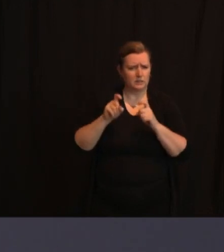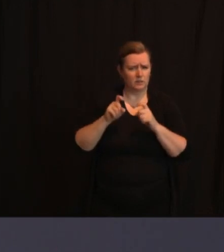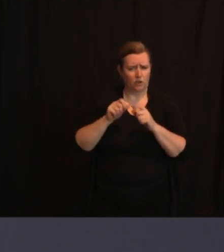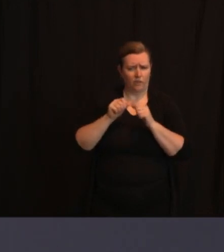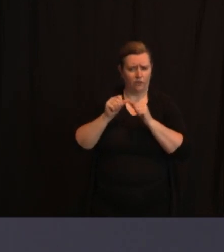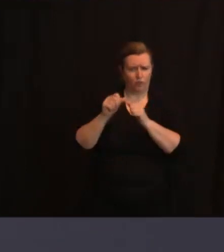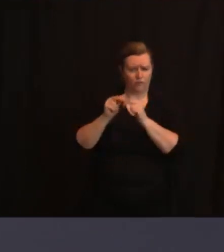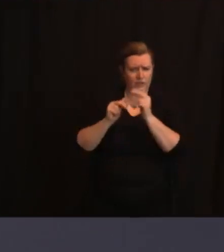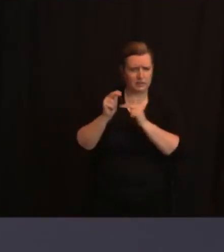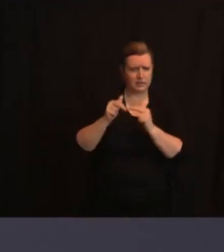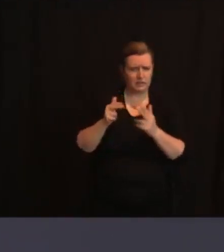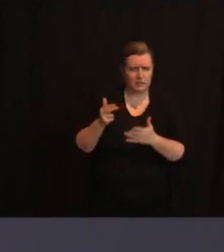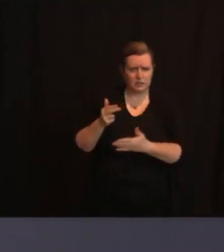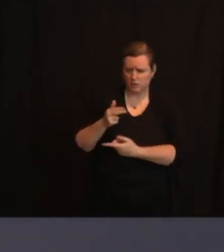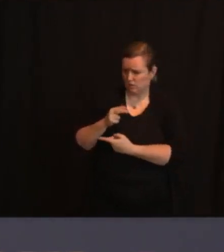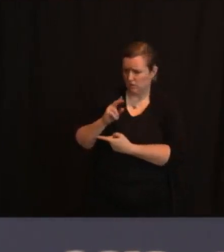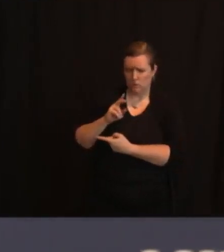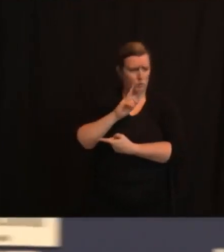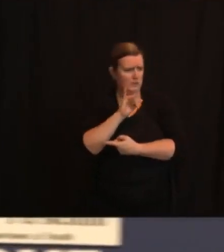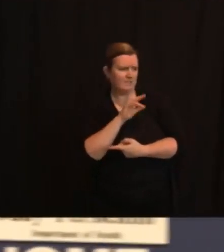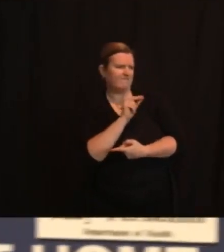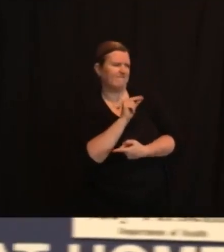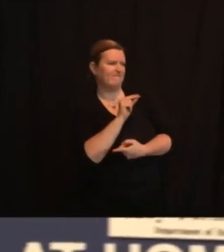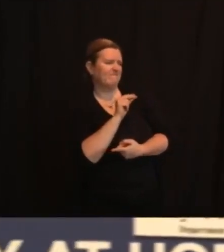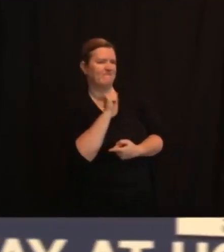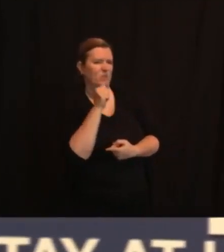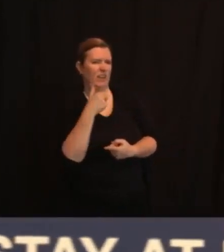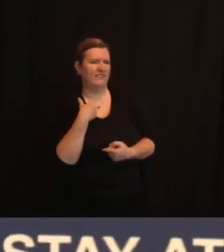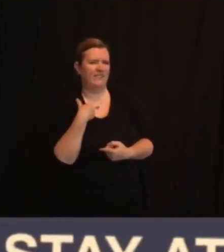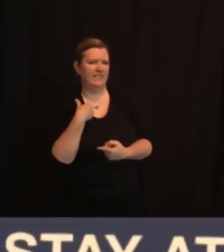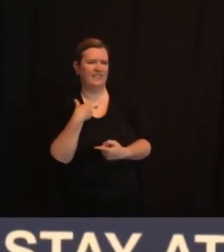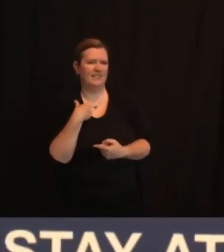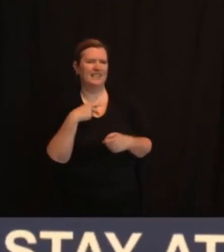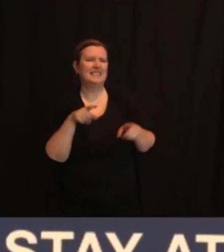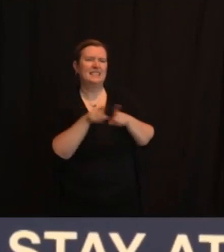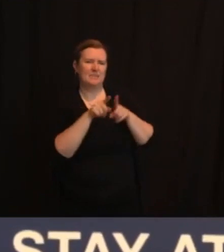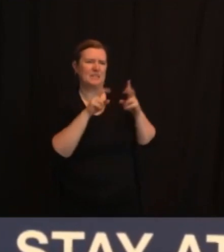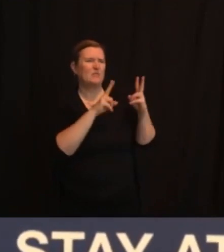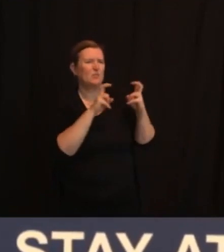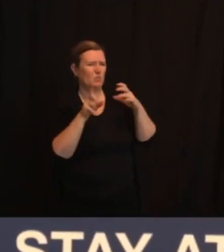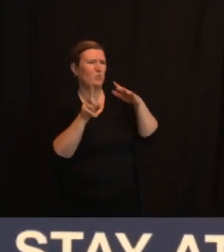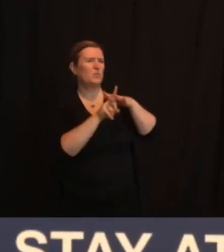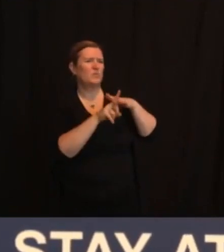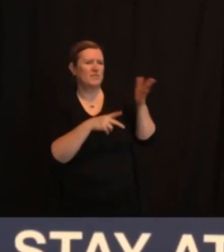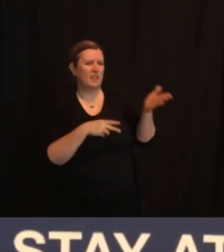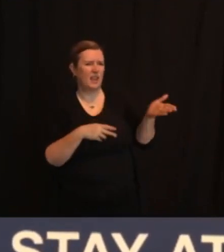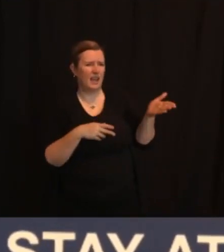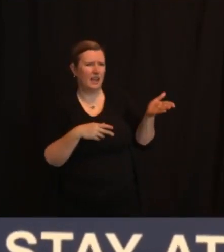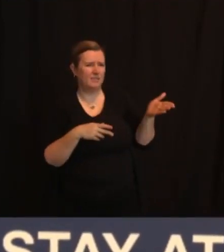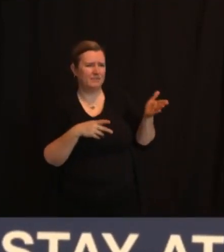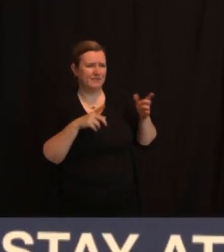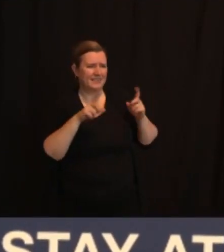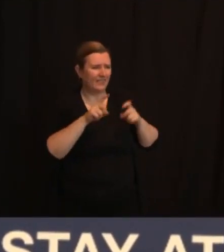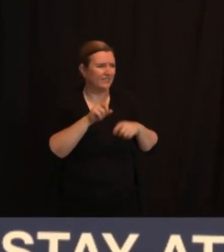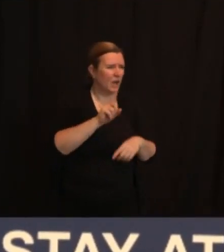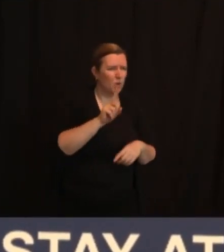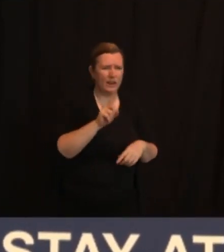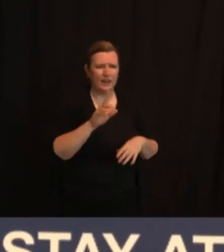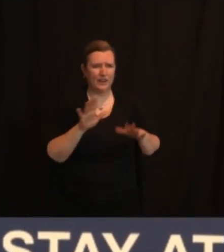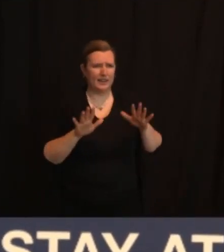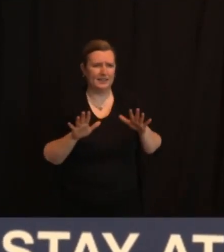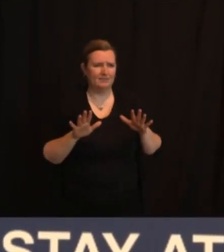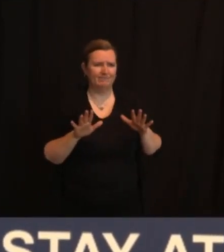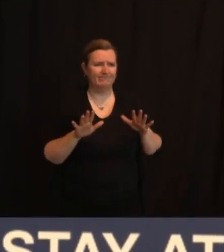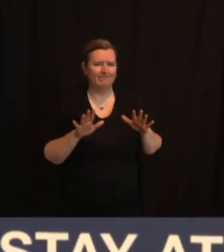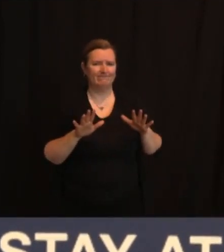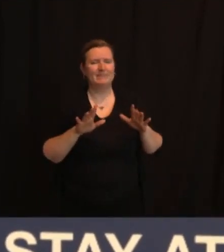No, we don't, because we don't. It's the same issue with the numerator and the denominator. Yeah. because we've been testing symptomatic